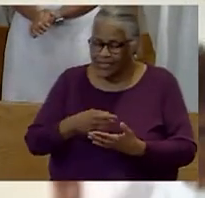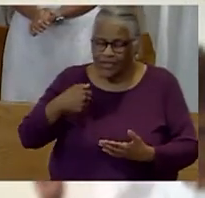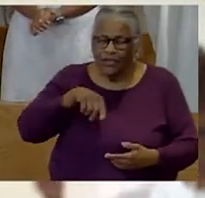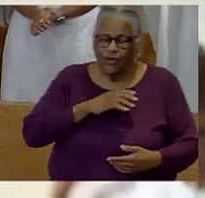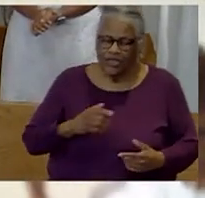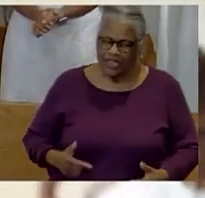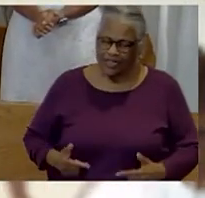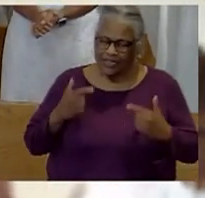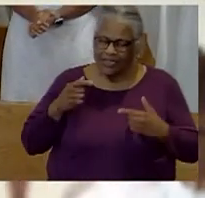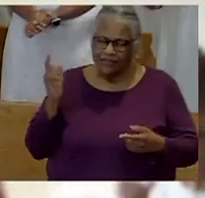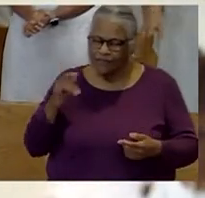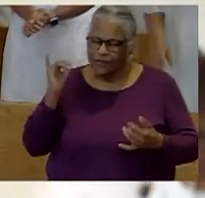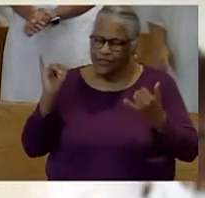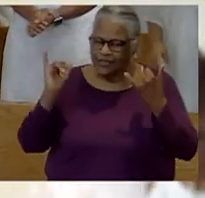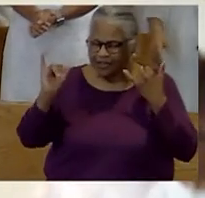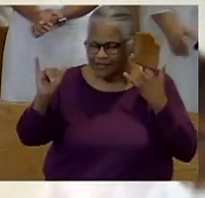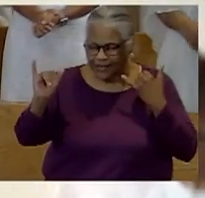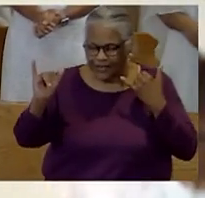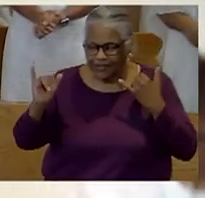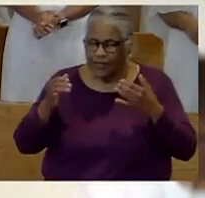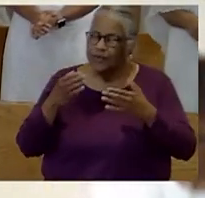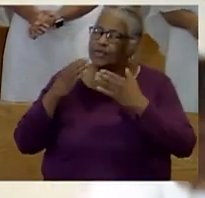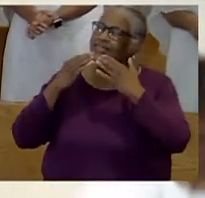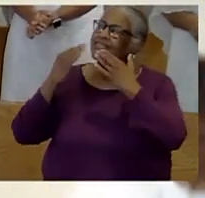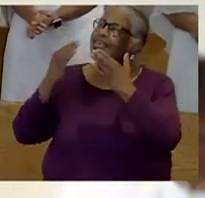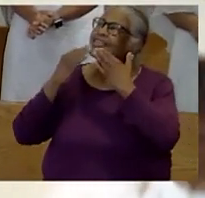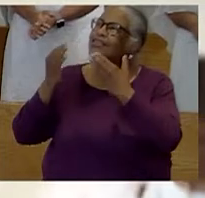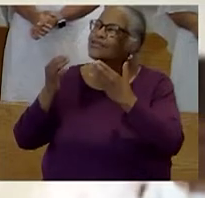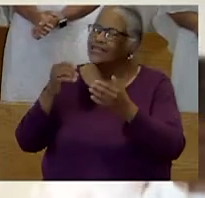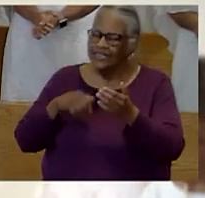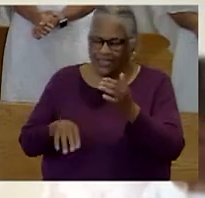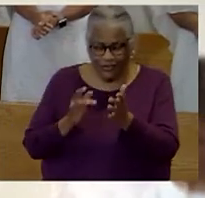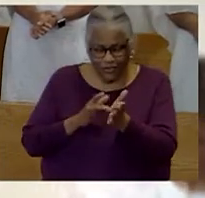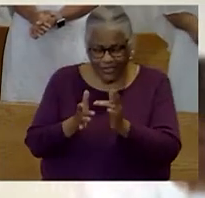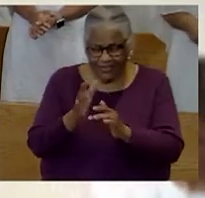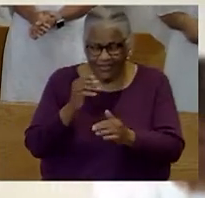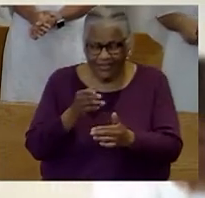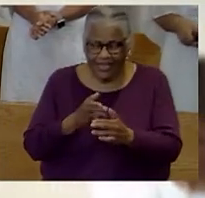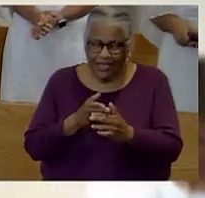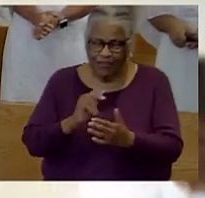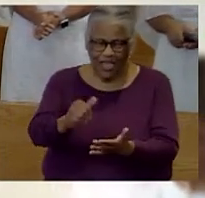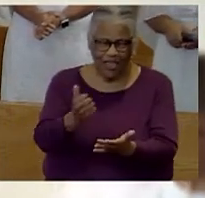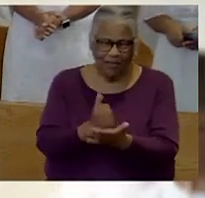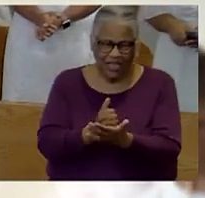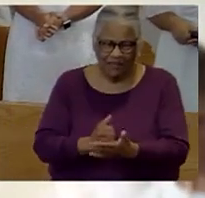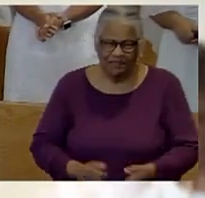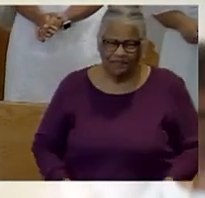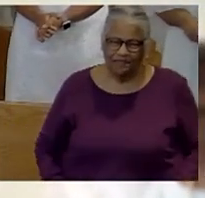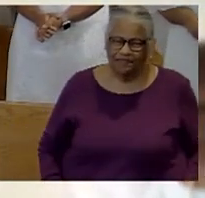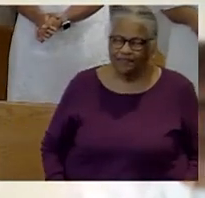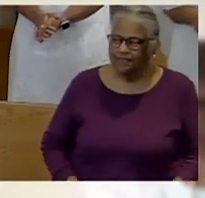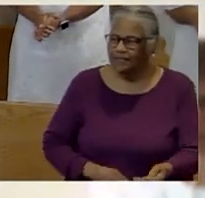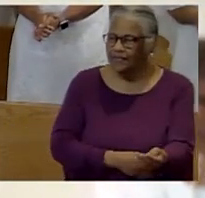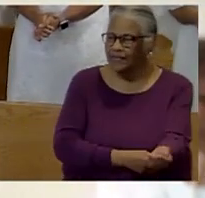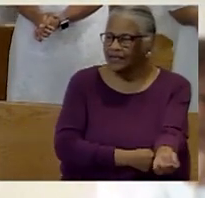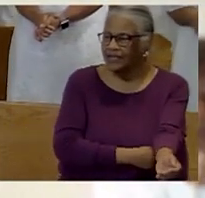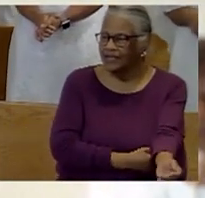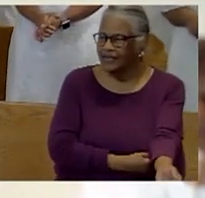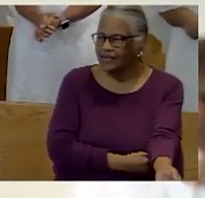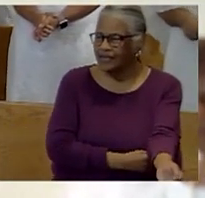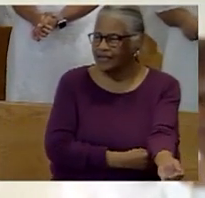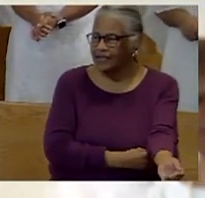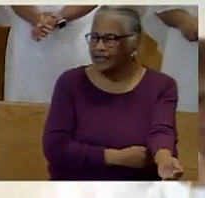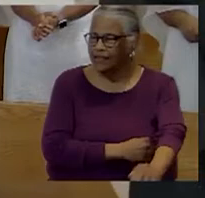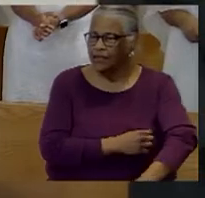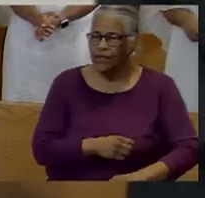for eternity. We thank you in Jesus' name. Amen. Amen. Now we asking